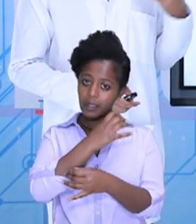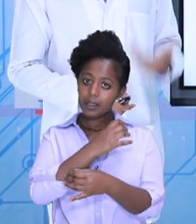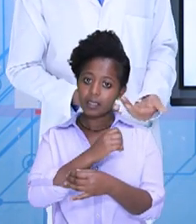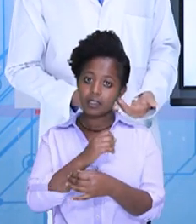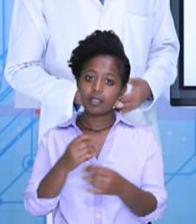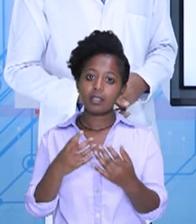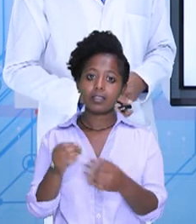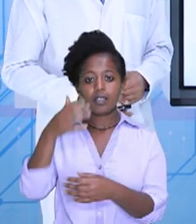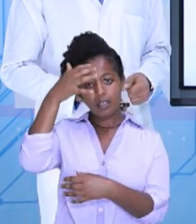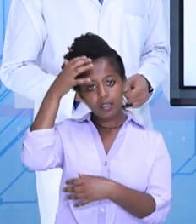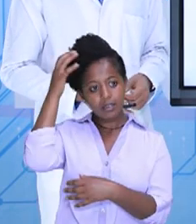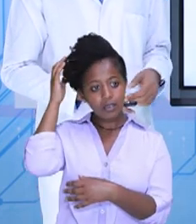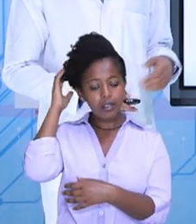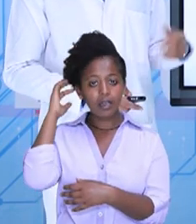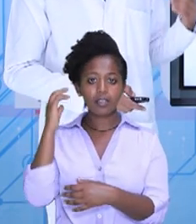and hyena.